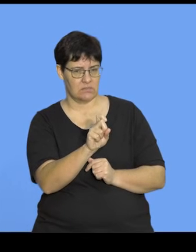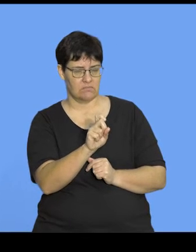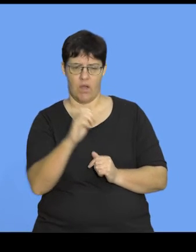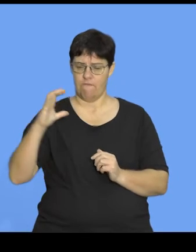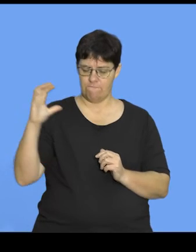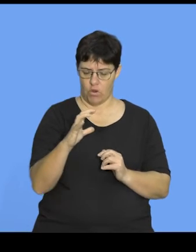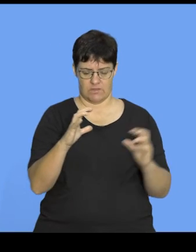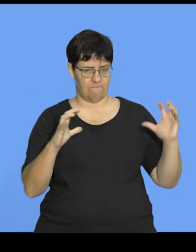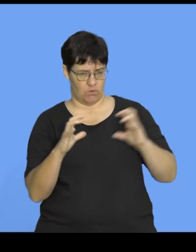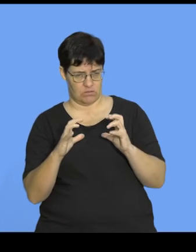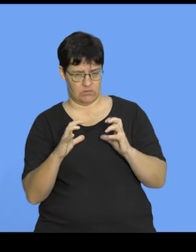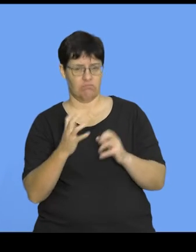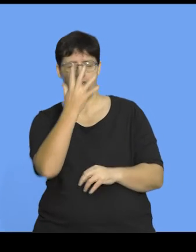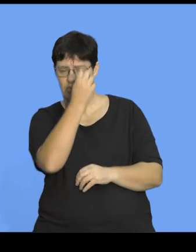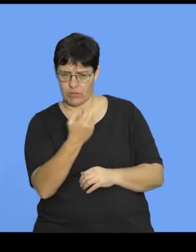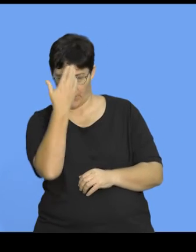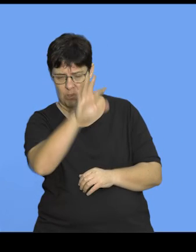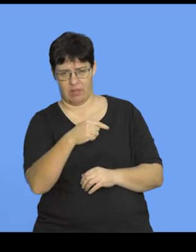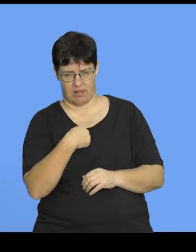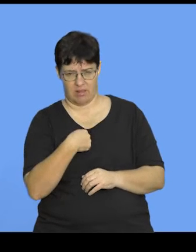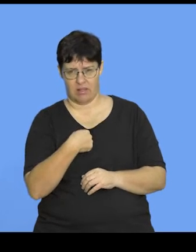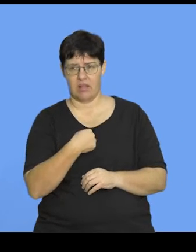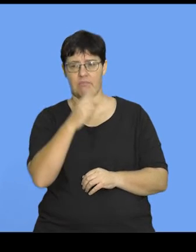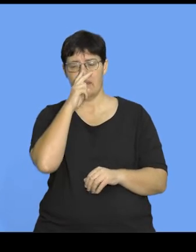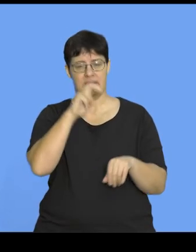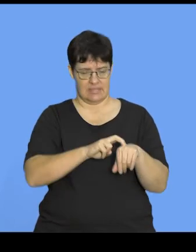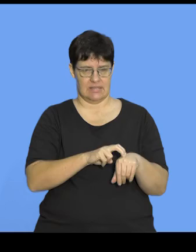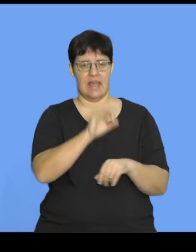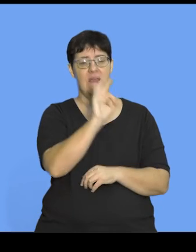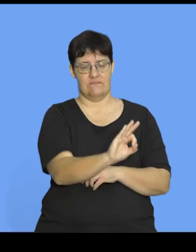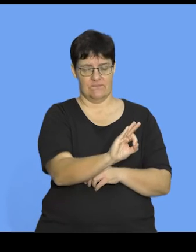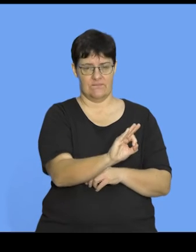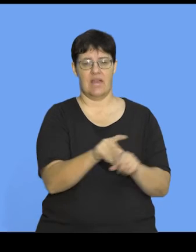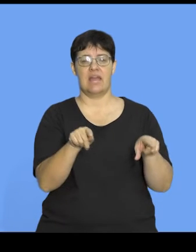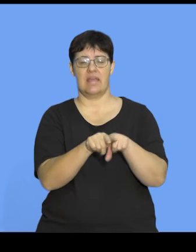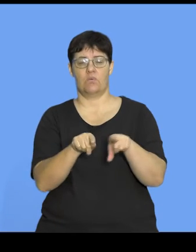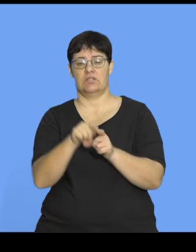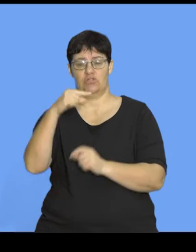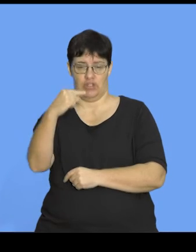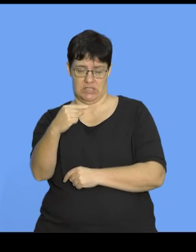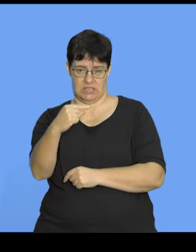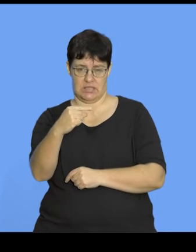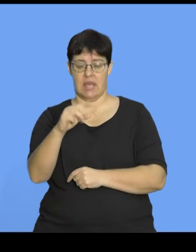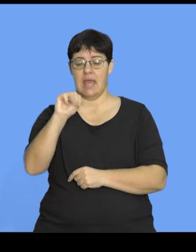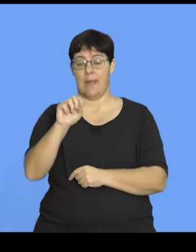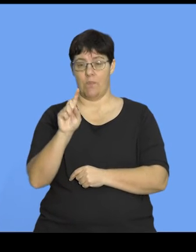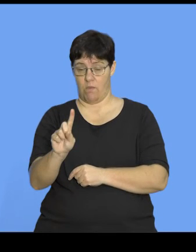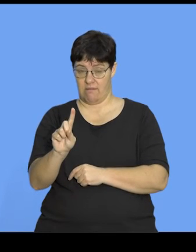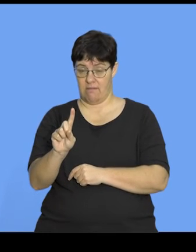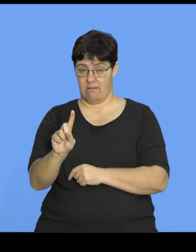attraction. It's gravitation. I know that I need to use F equals G,